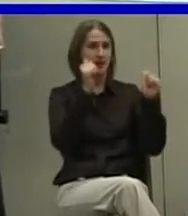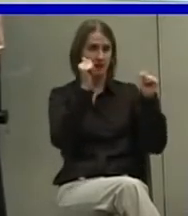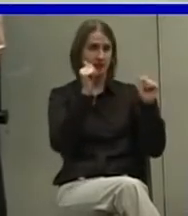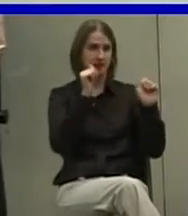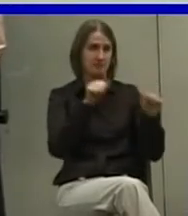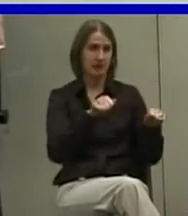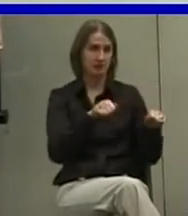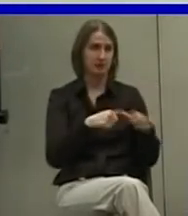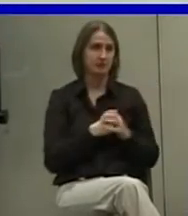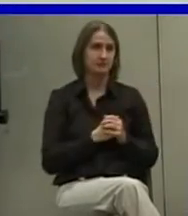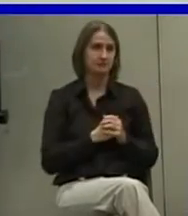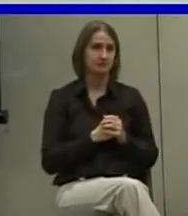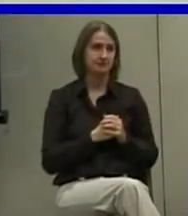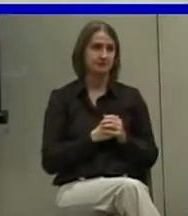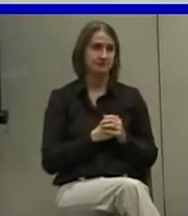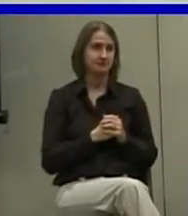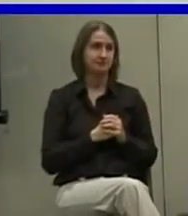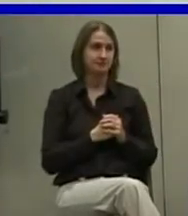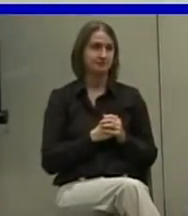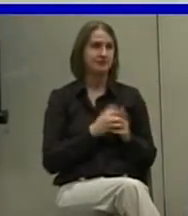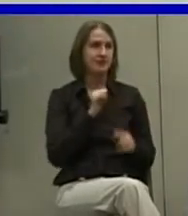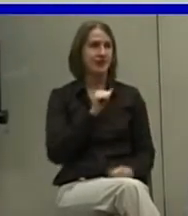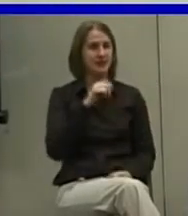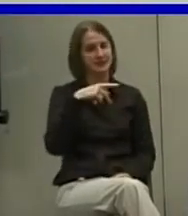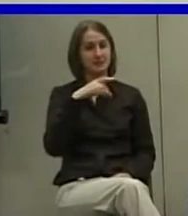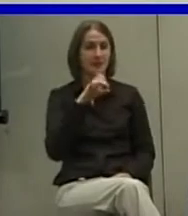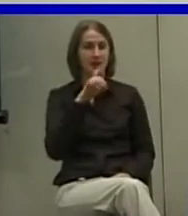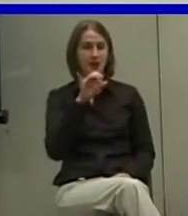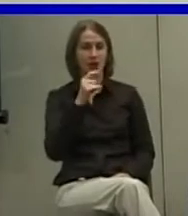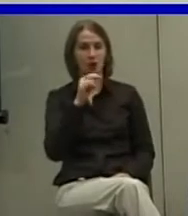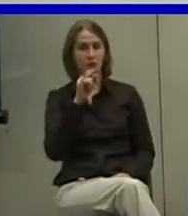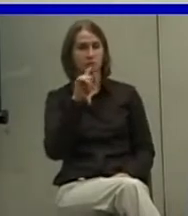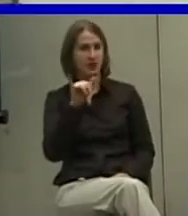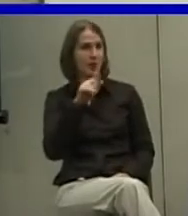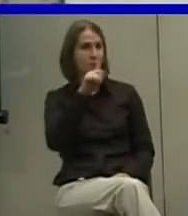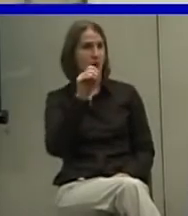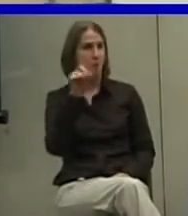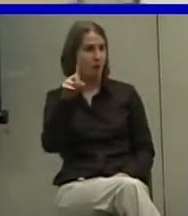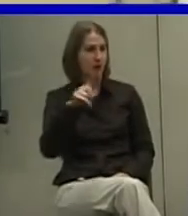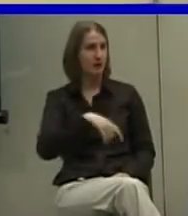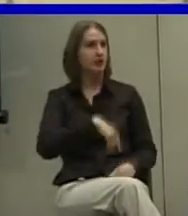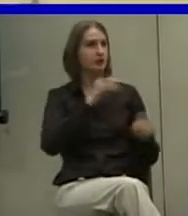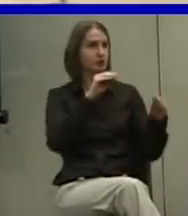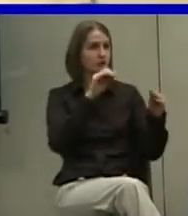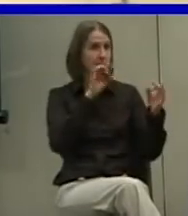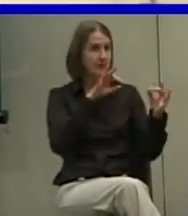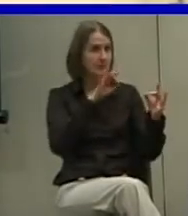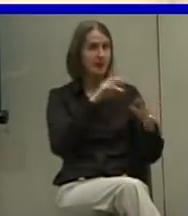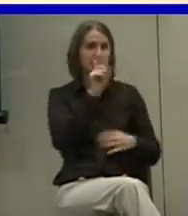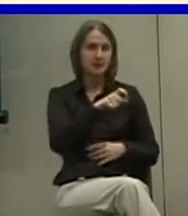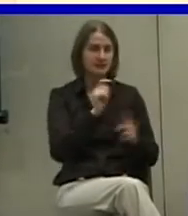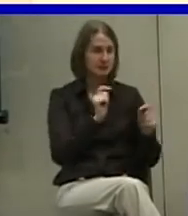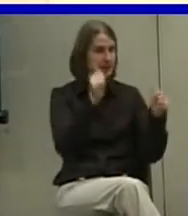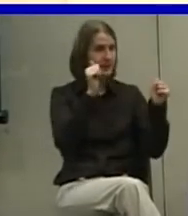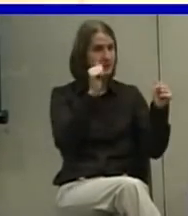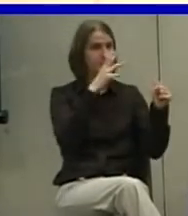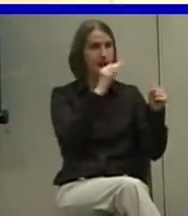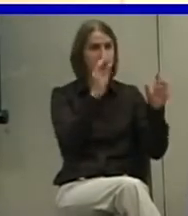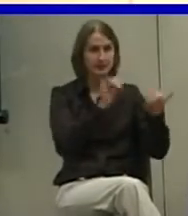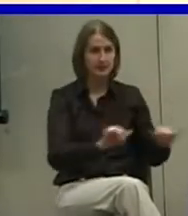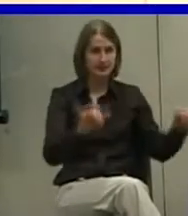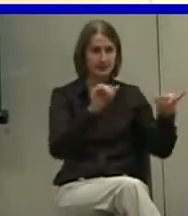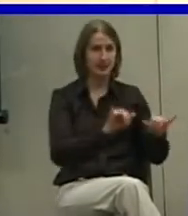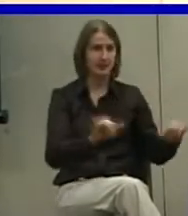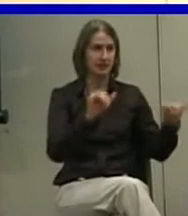you can. Basic Pedagogy 101 says, instructional feedback is required immediately and